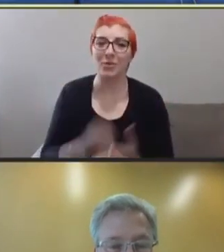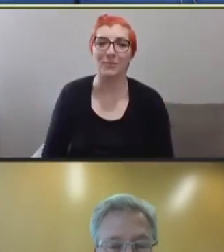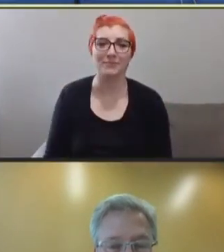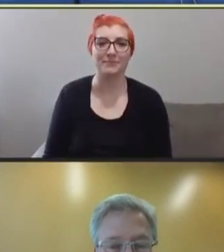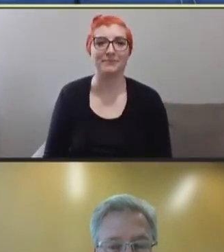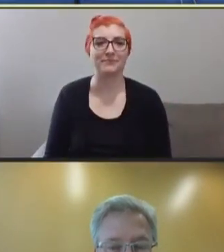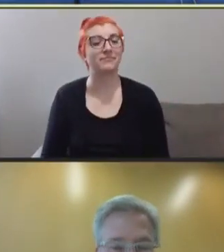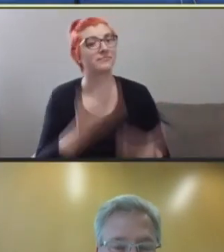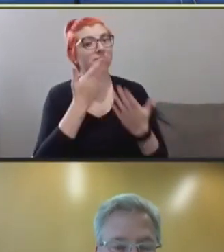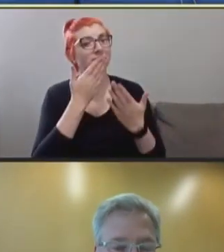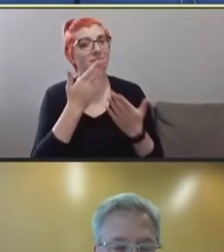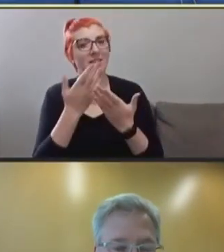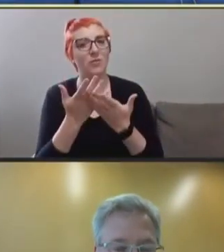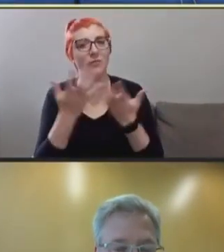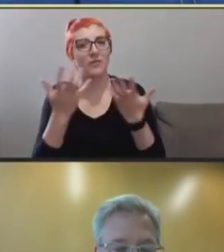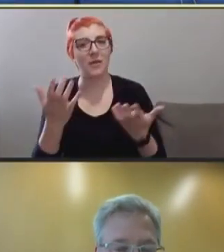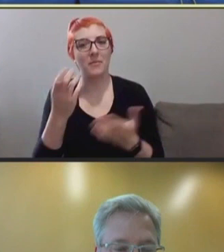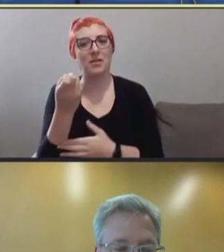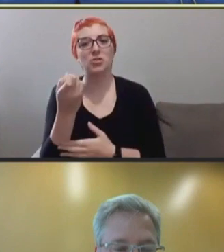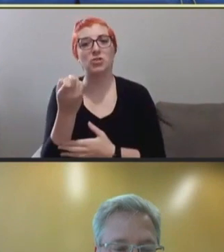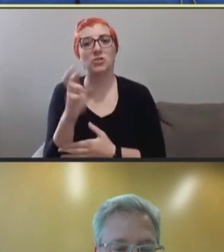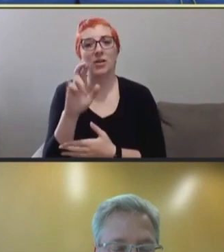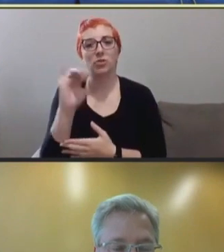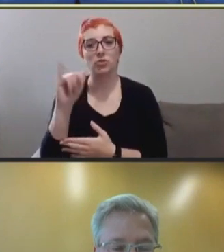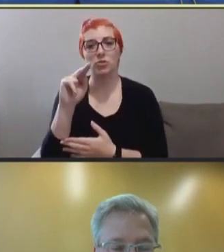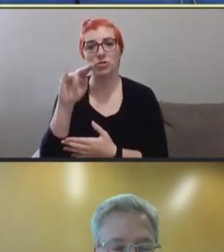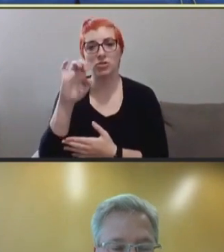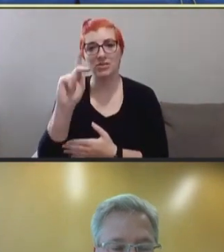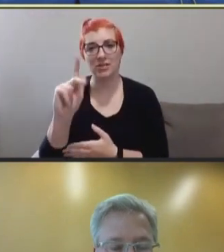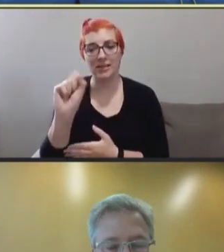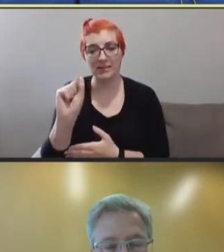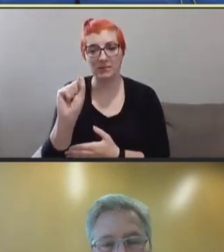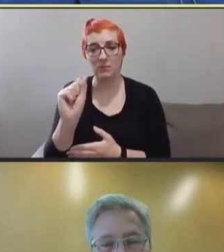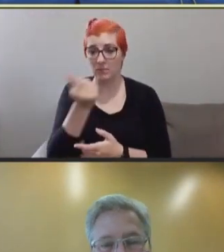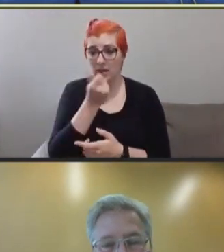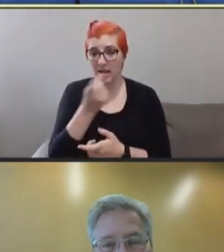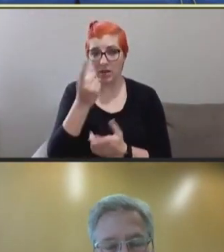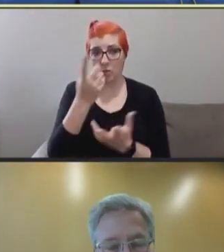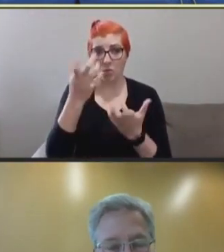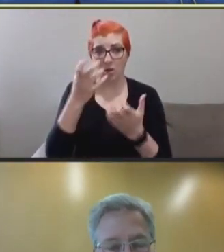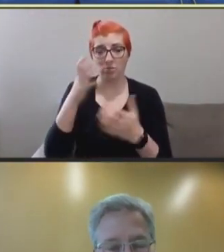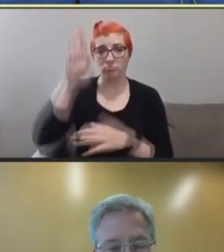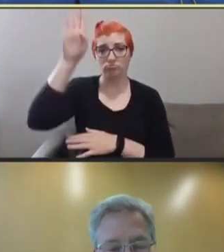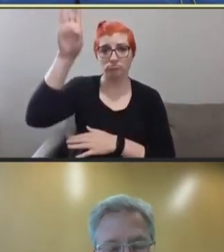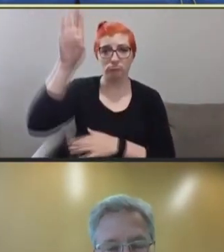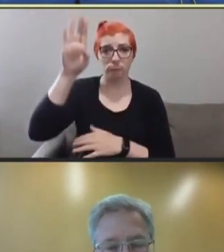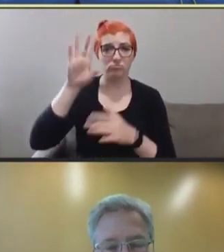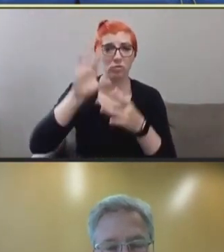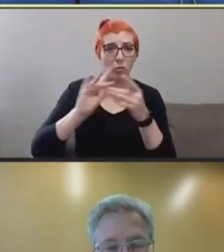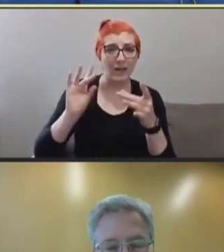Thank you very much, Dr. Jenks. Are there any in the room who would like to make a question or comment?